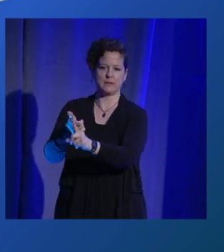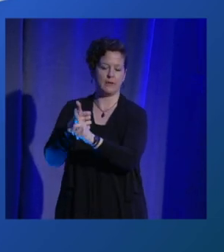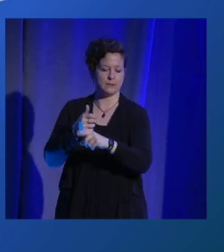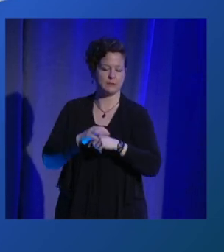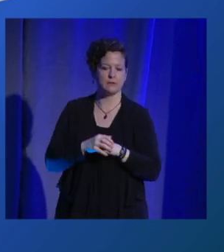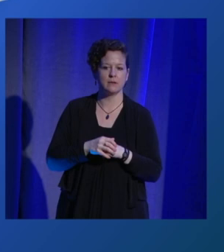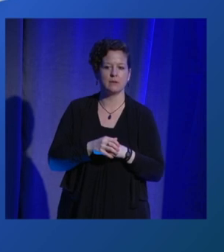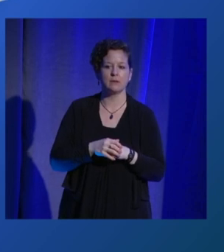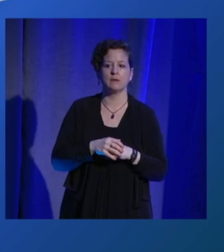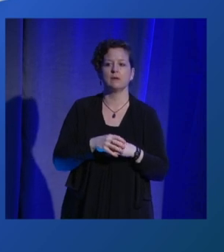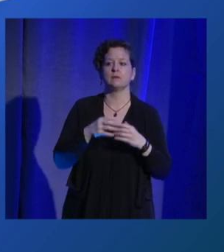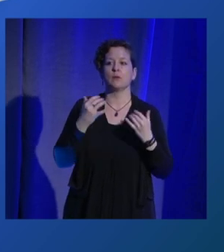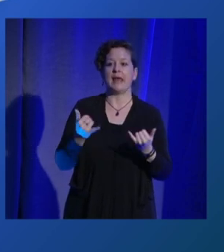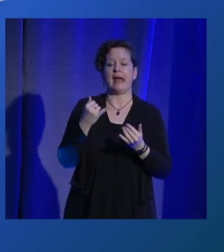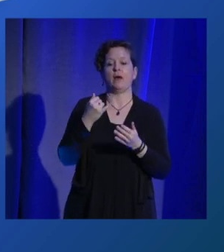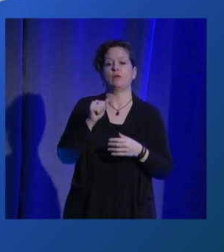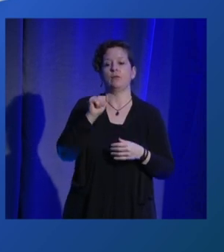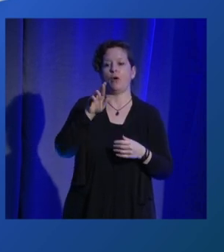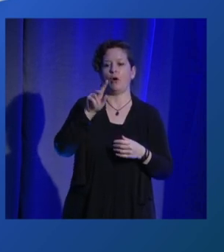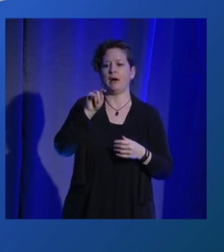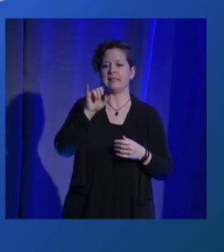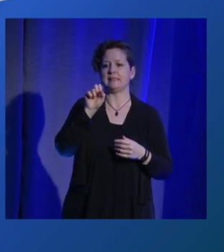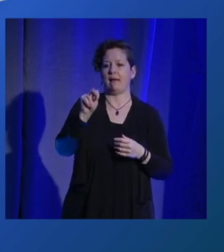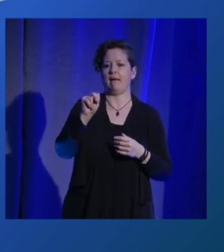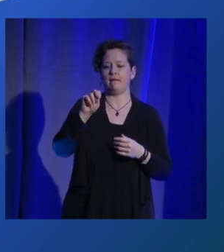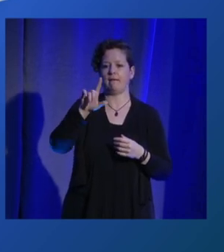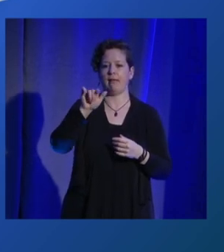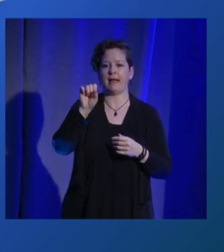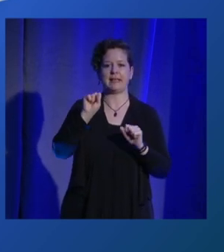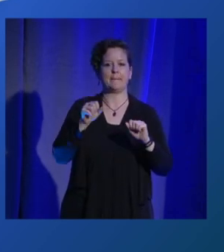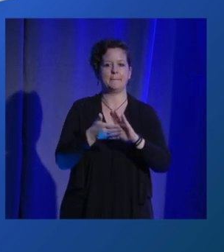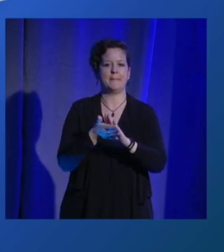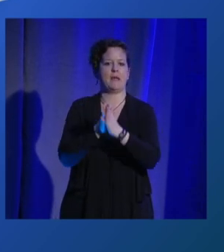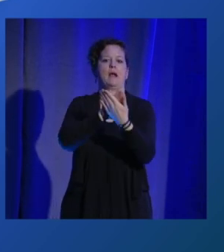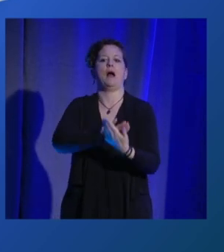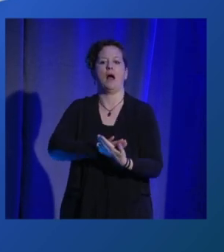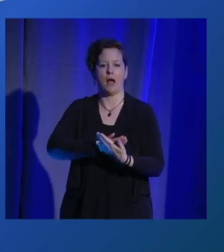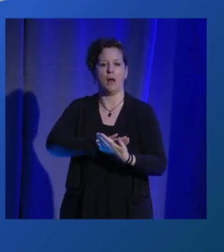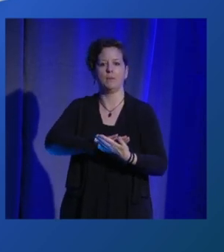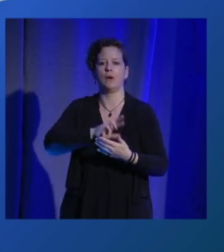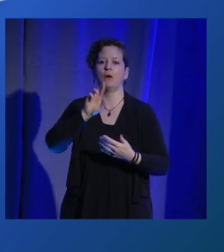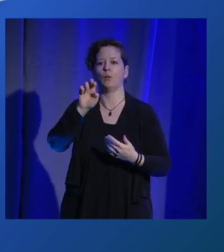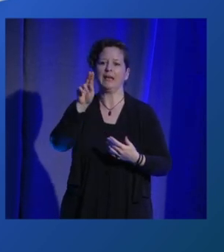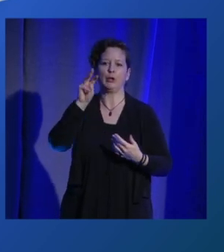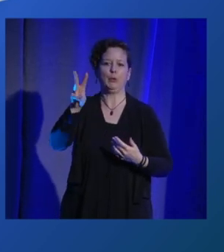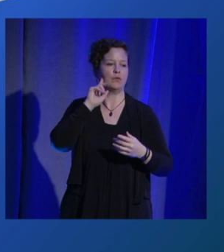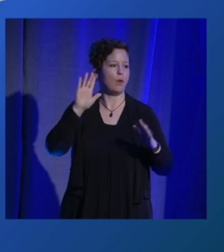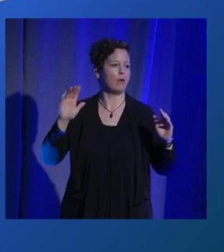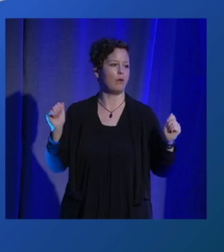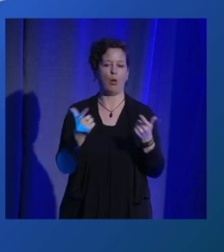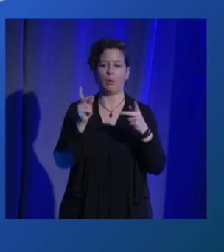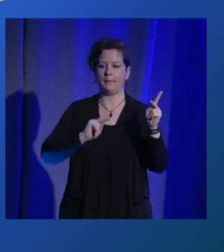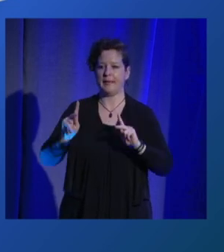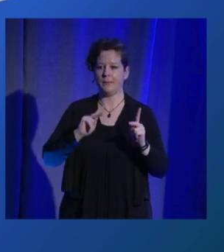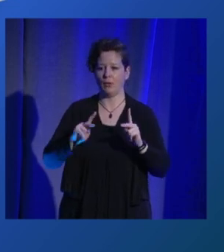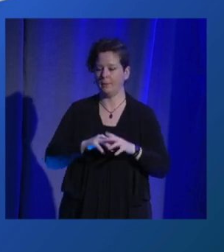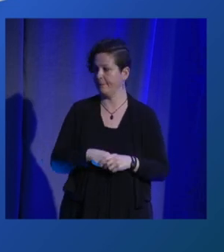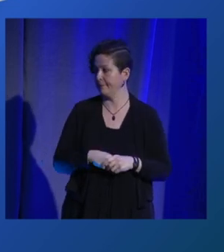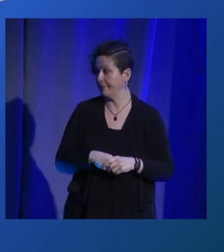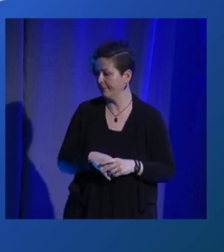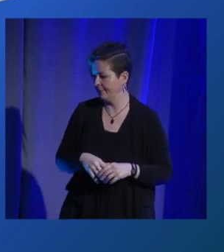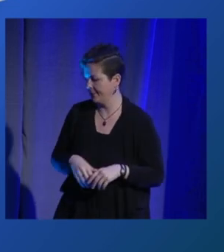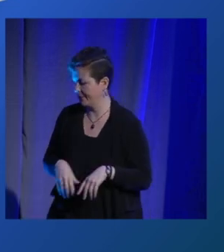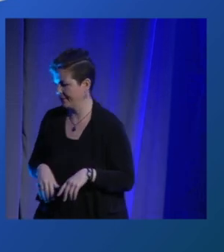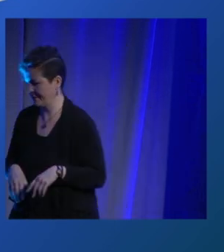could be a renewal for mankind because the artists will be back there's a reason why design schools are over